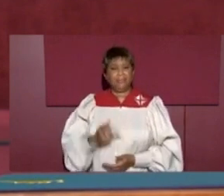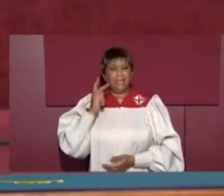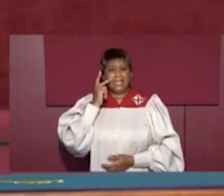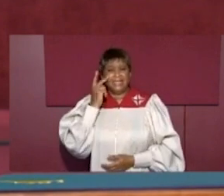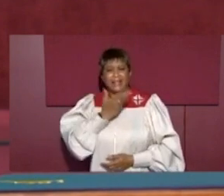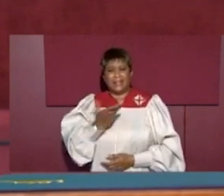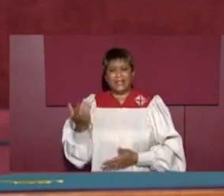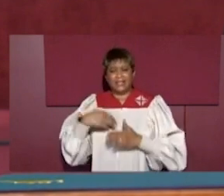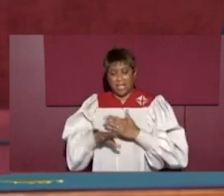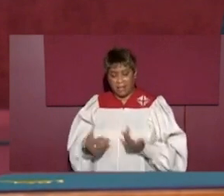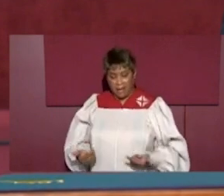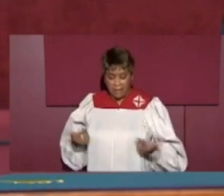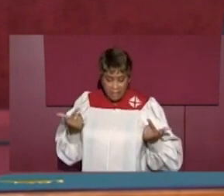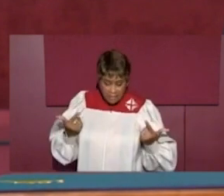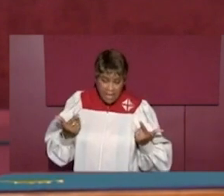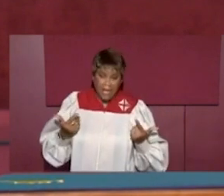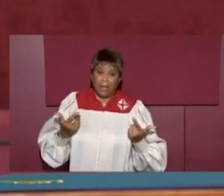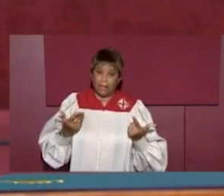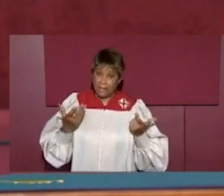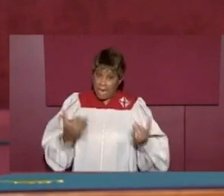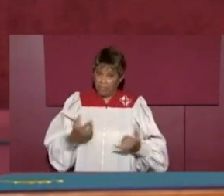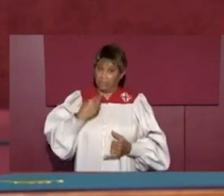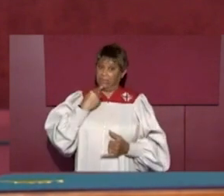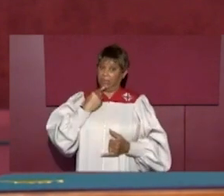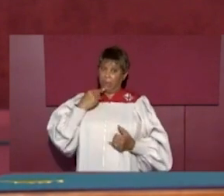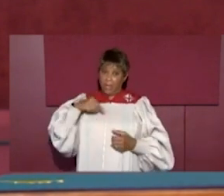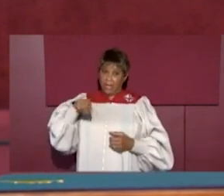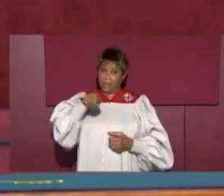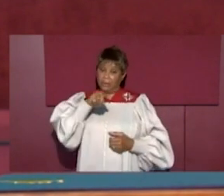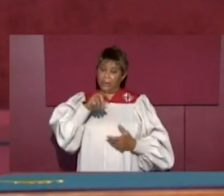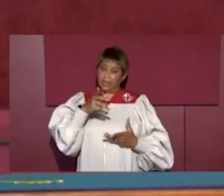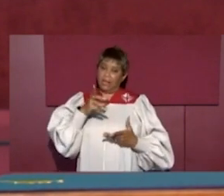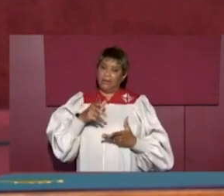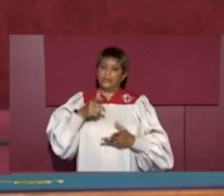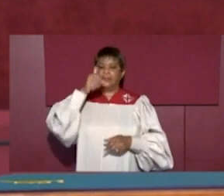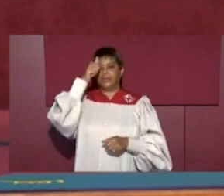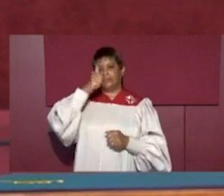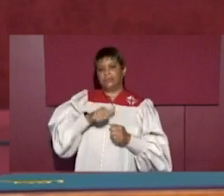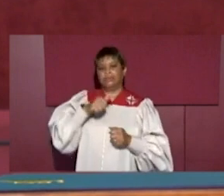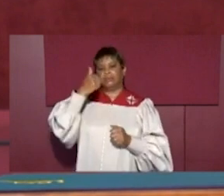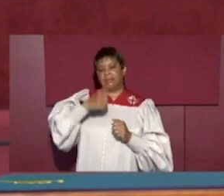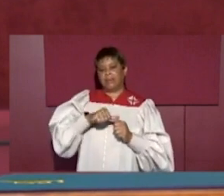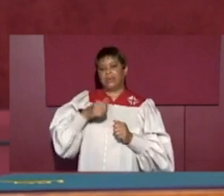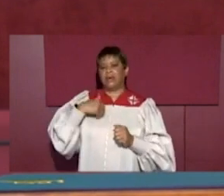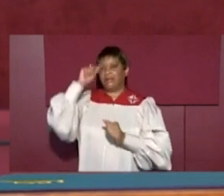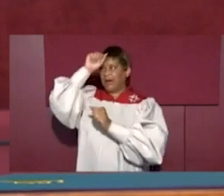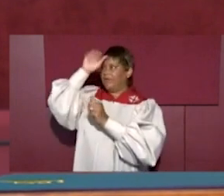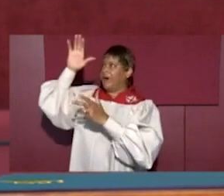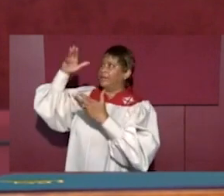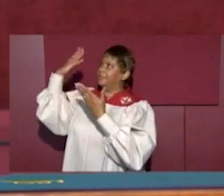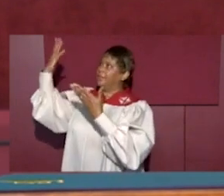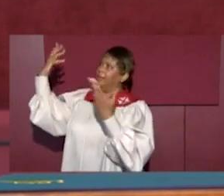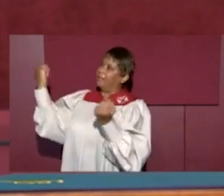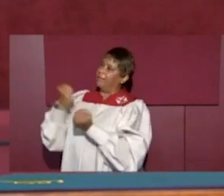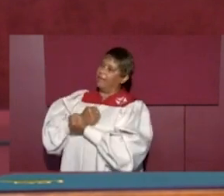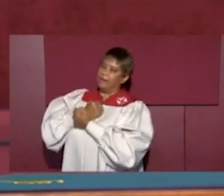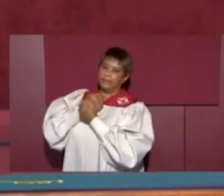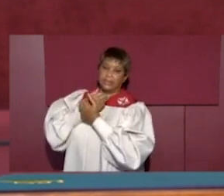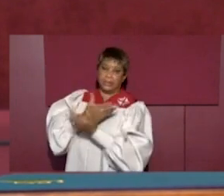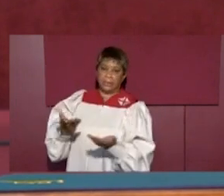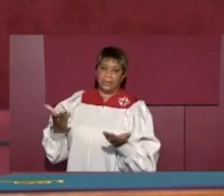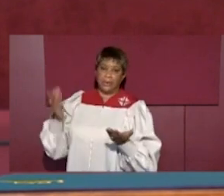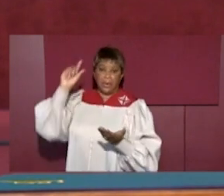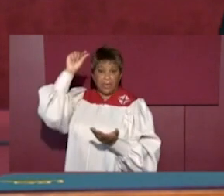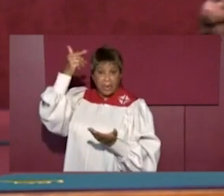in your life that may be disappointing, you have to remember that you have a Father that loves you. You have grace that's sufficient for